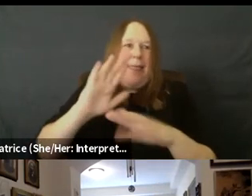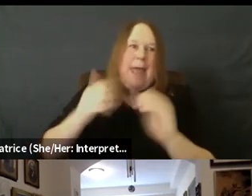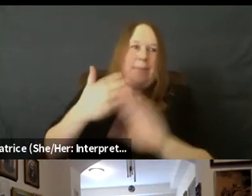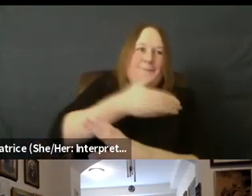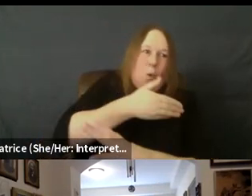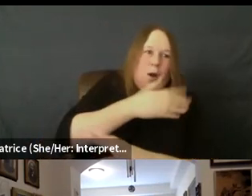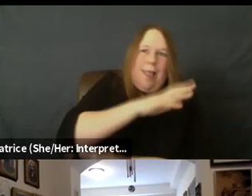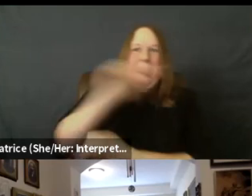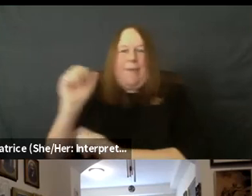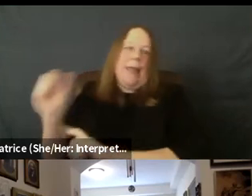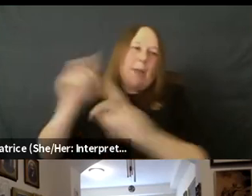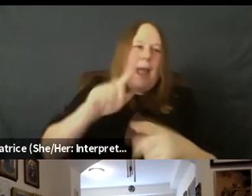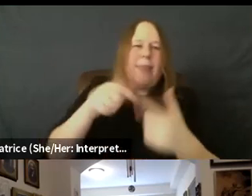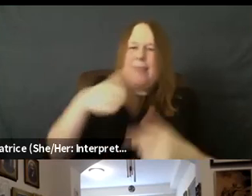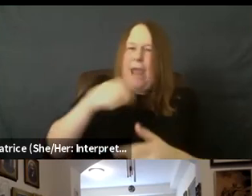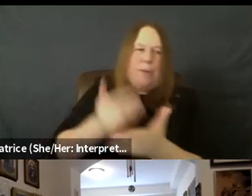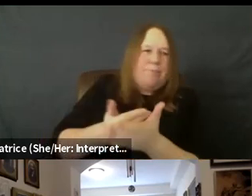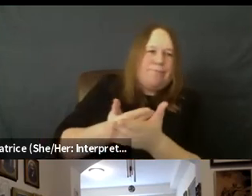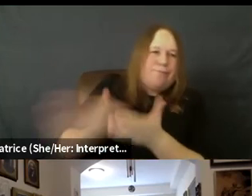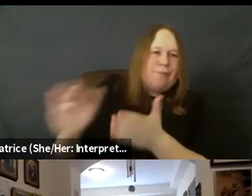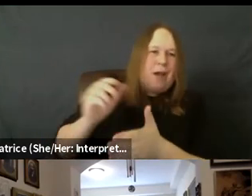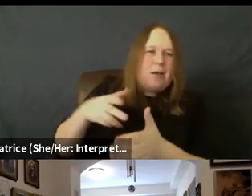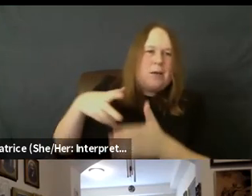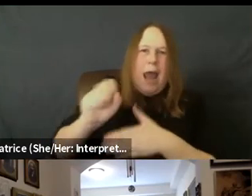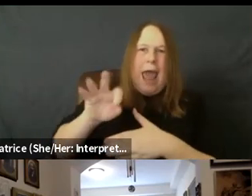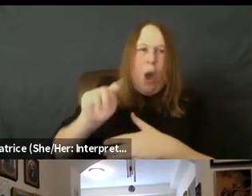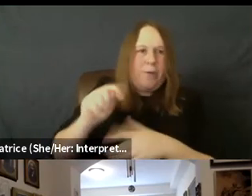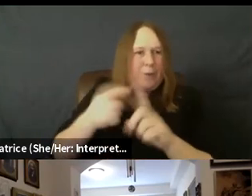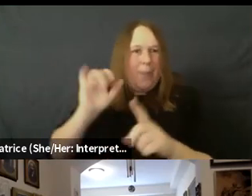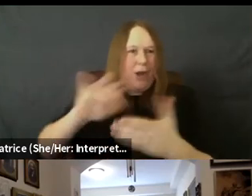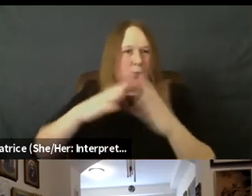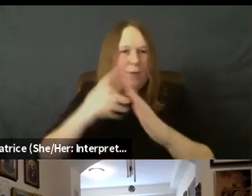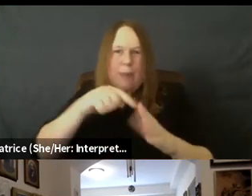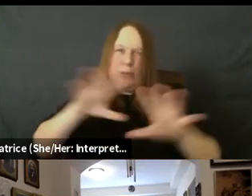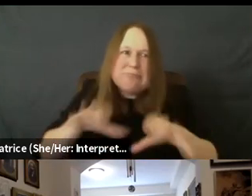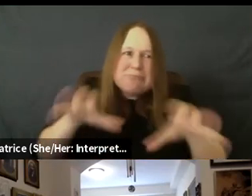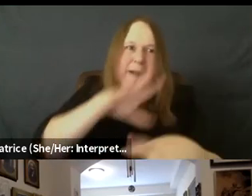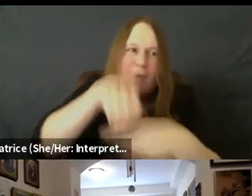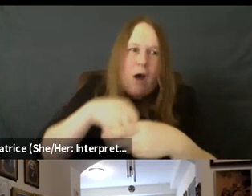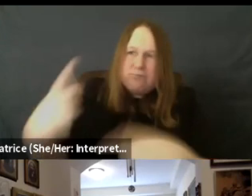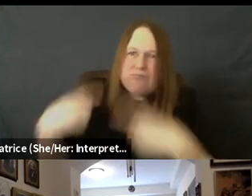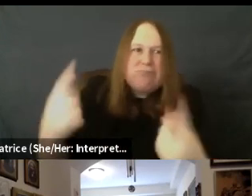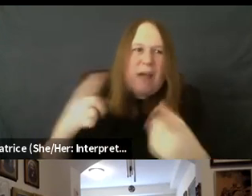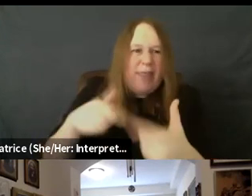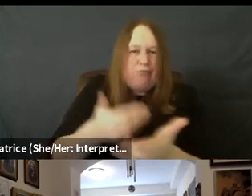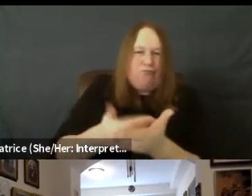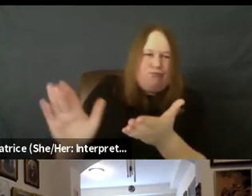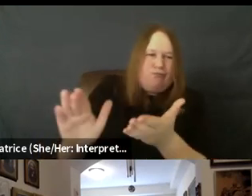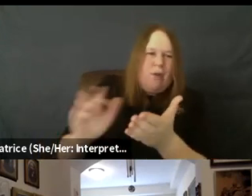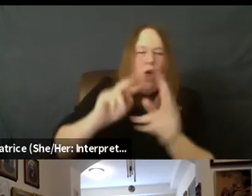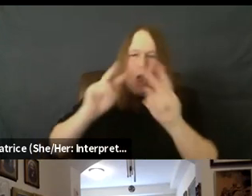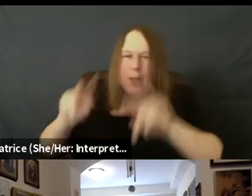and were being cut out of the communities that they had been very actively involved with. And so when we look at groups